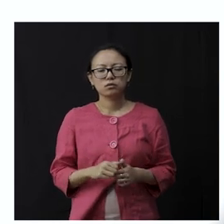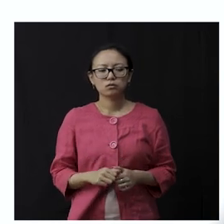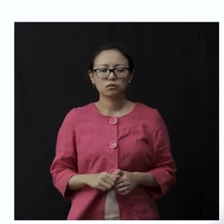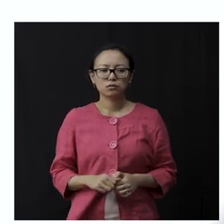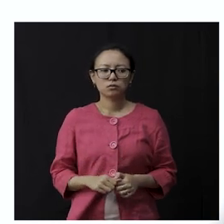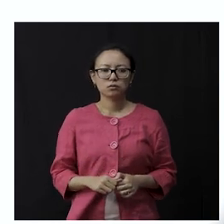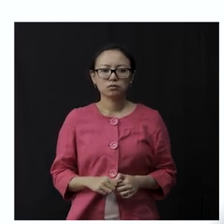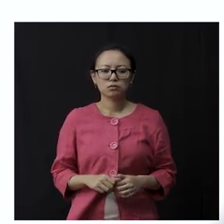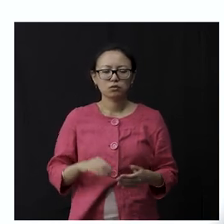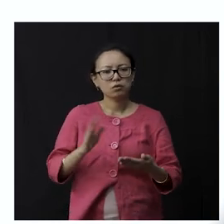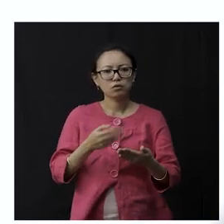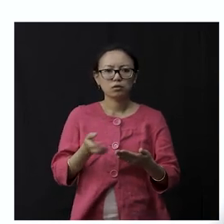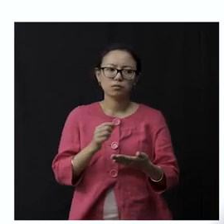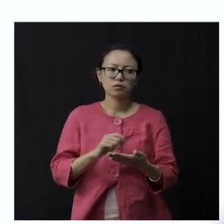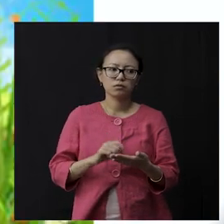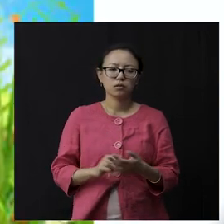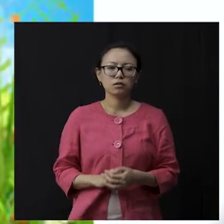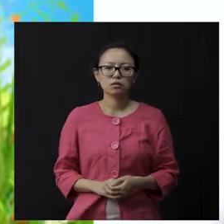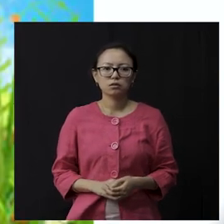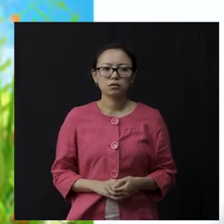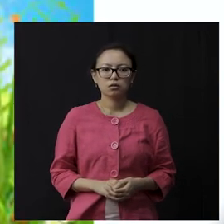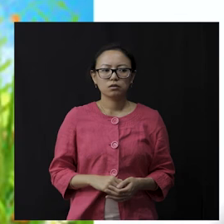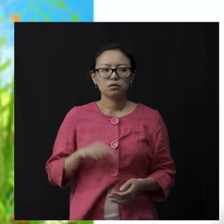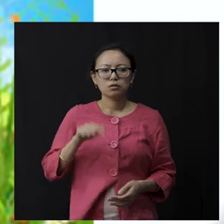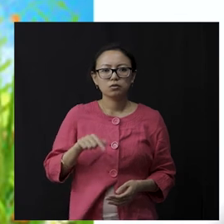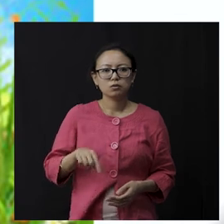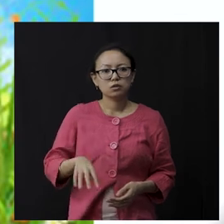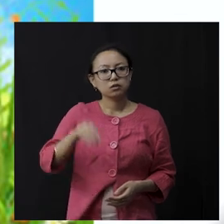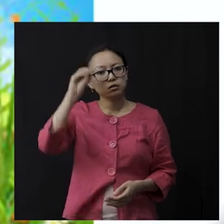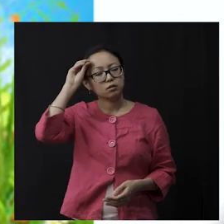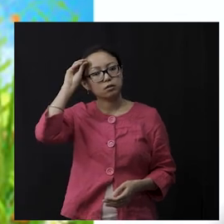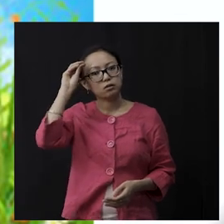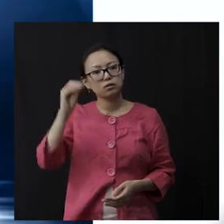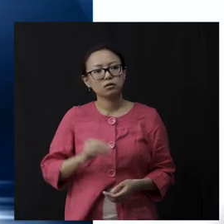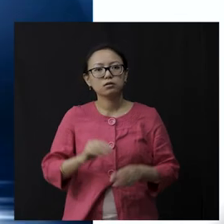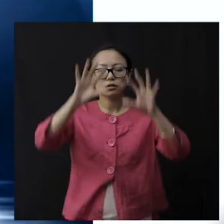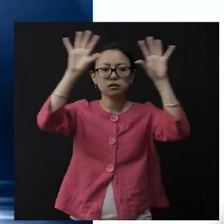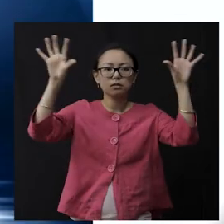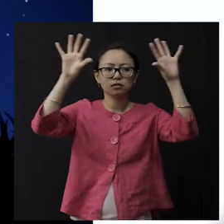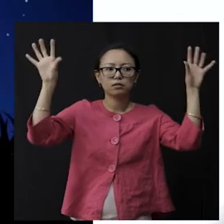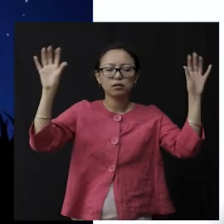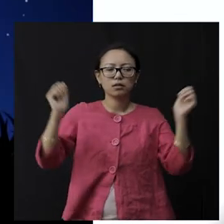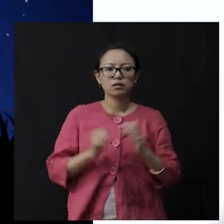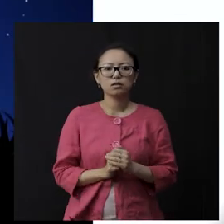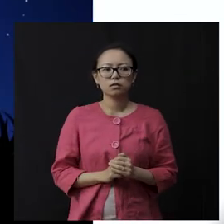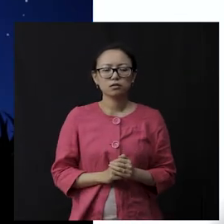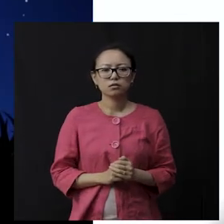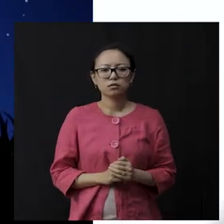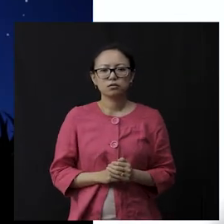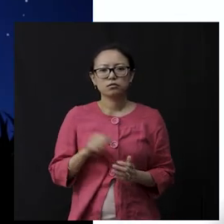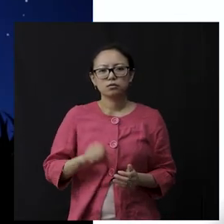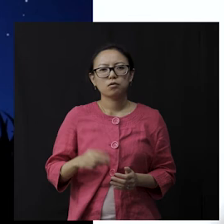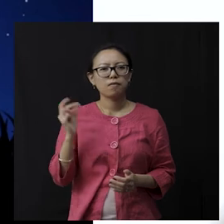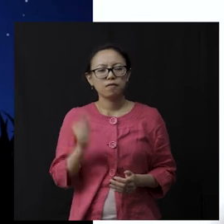okay? So, today we have learned about the sky, okay? Let us have a